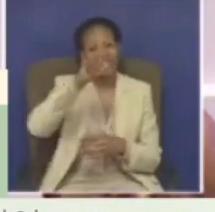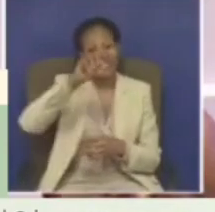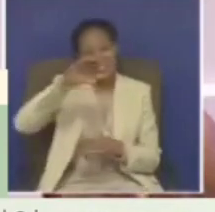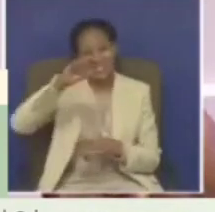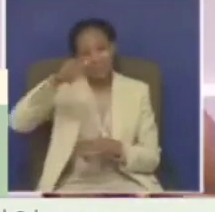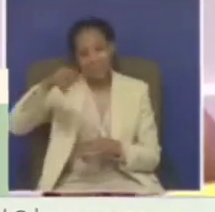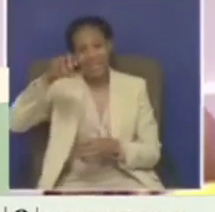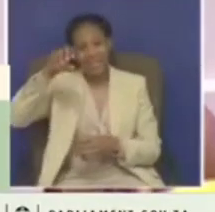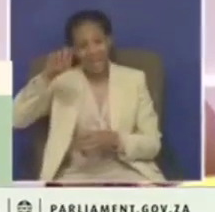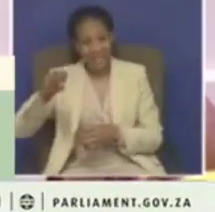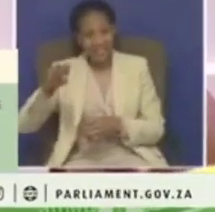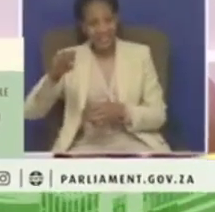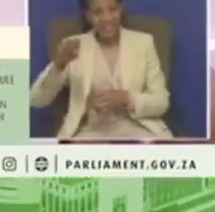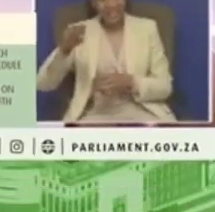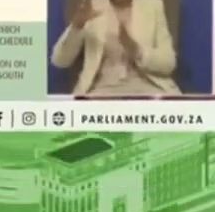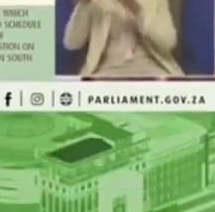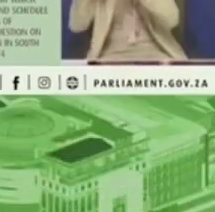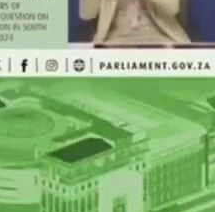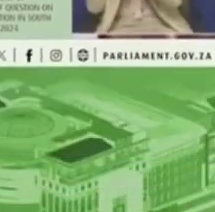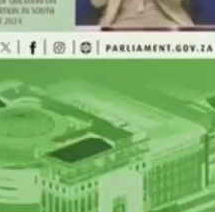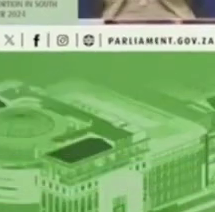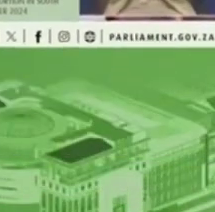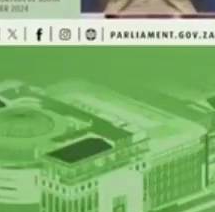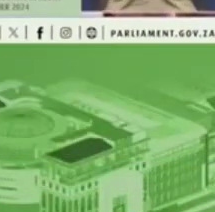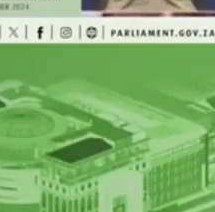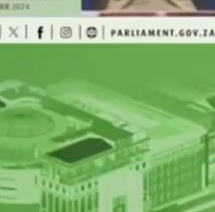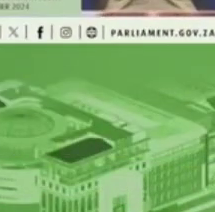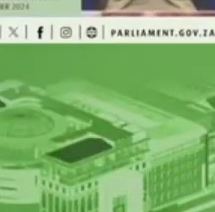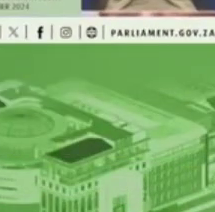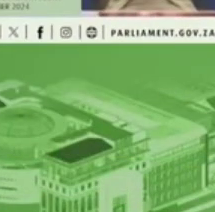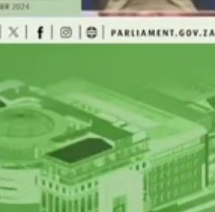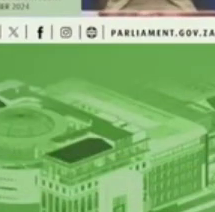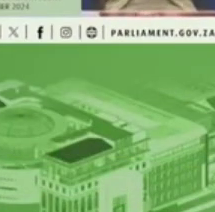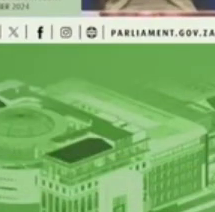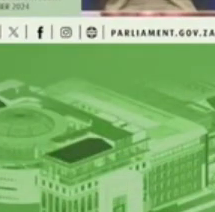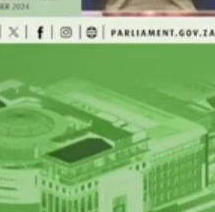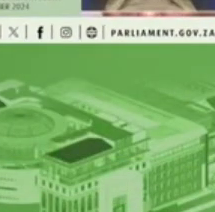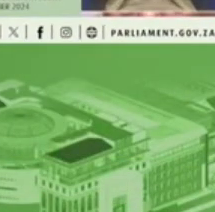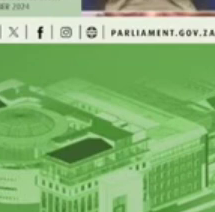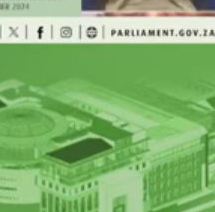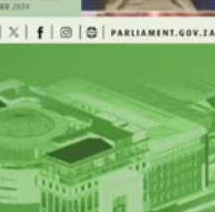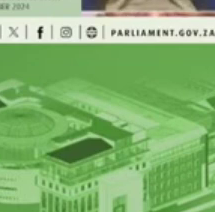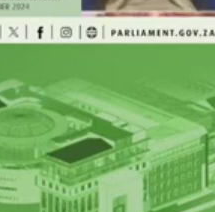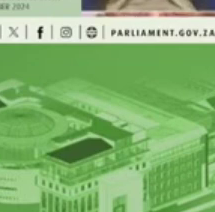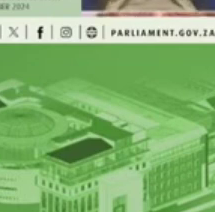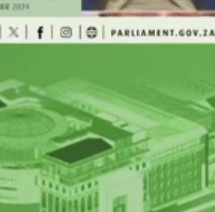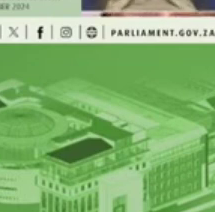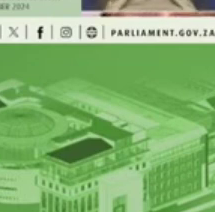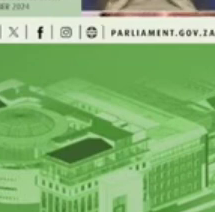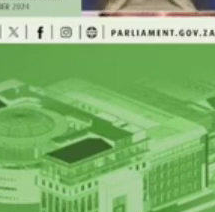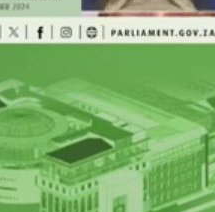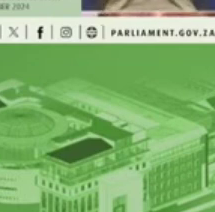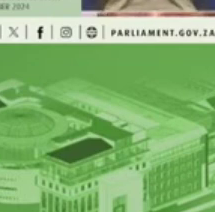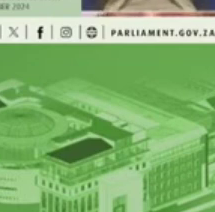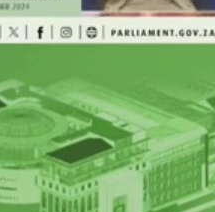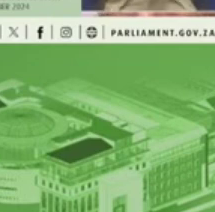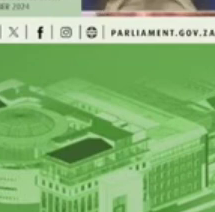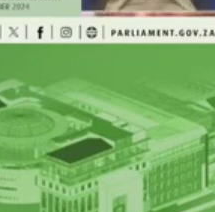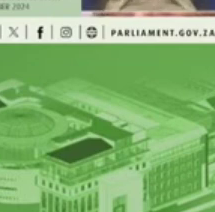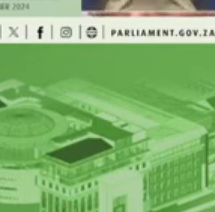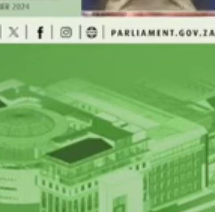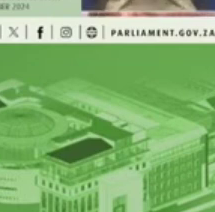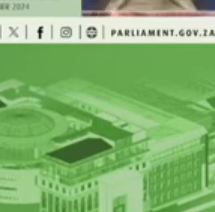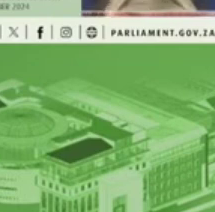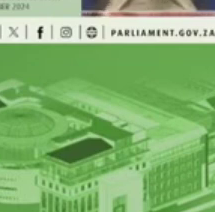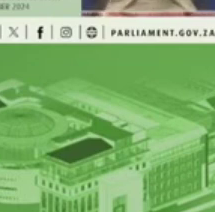cluster of Cabinet was meeting to look into the matter of strengthening their coordination and collaboration. We also note that government has